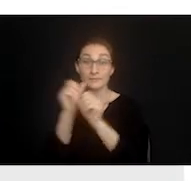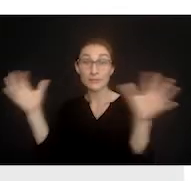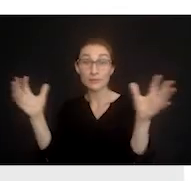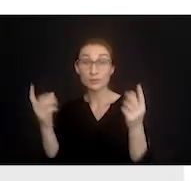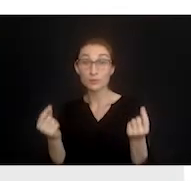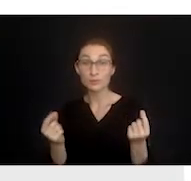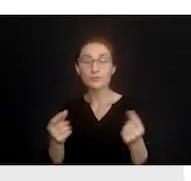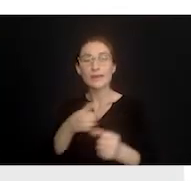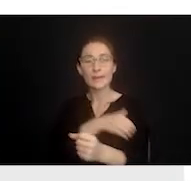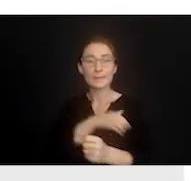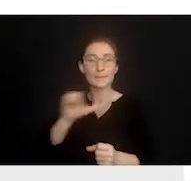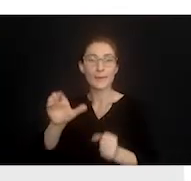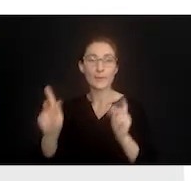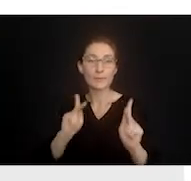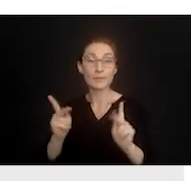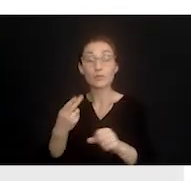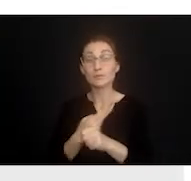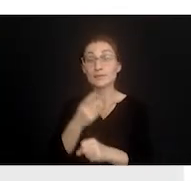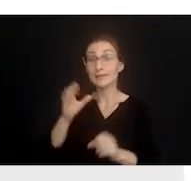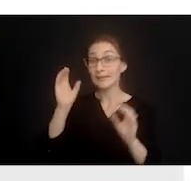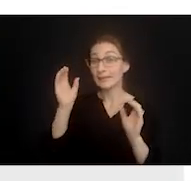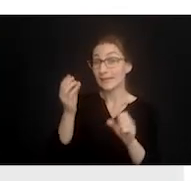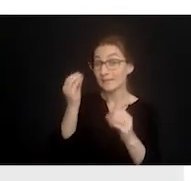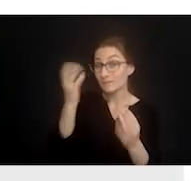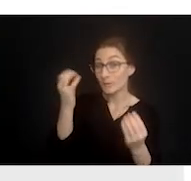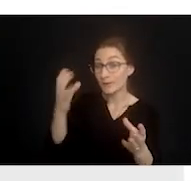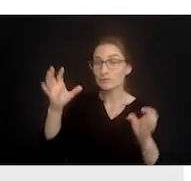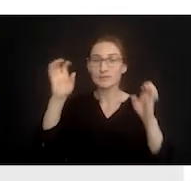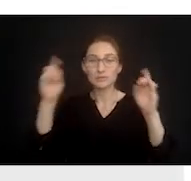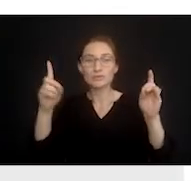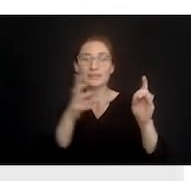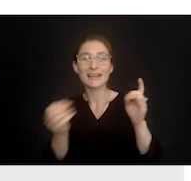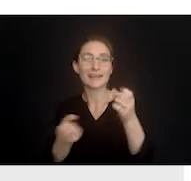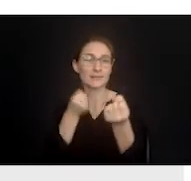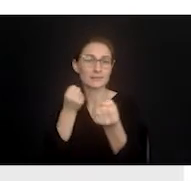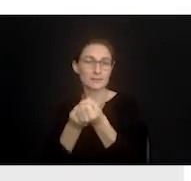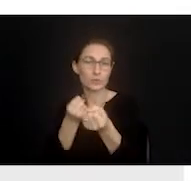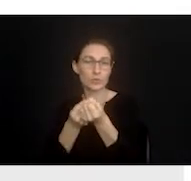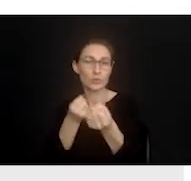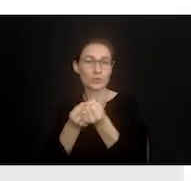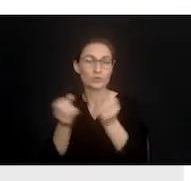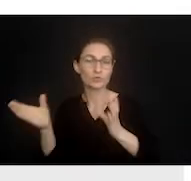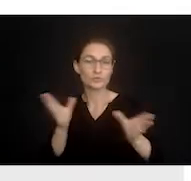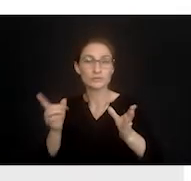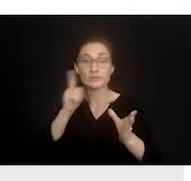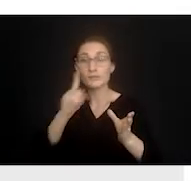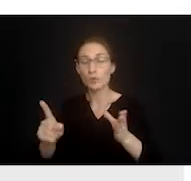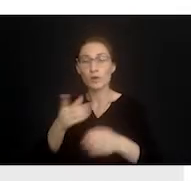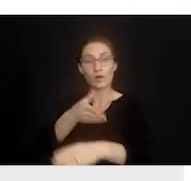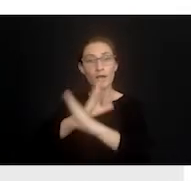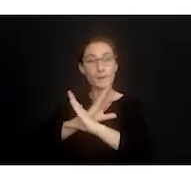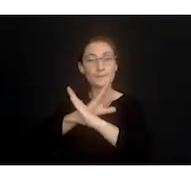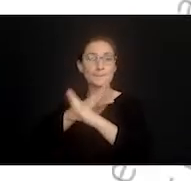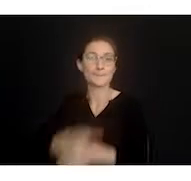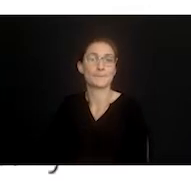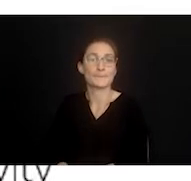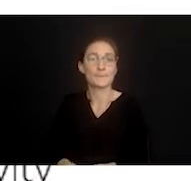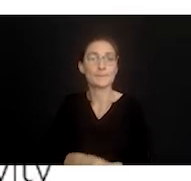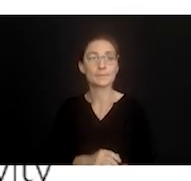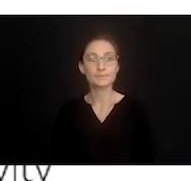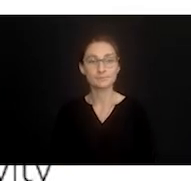to empower people with the information, education, and comprehensive support services necessary to overcome these